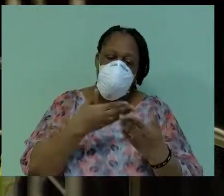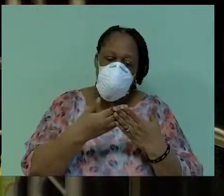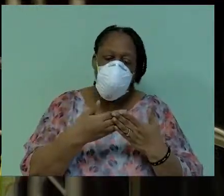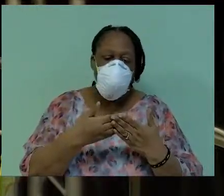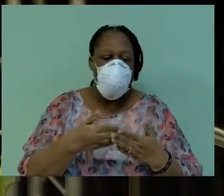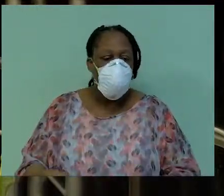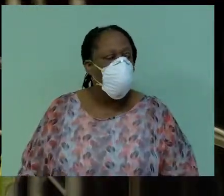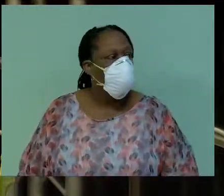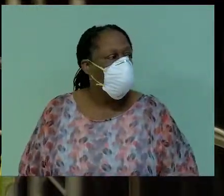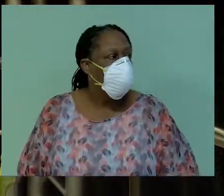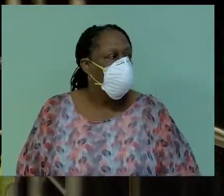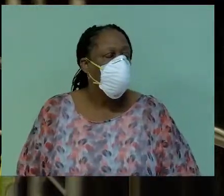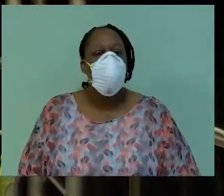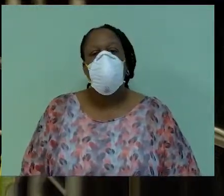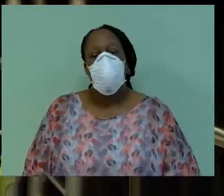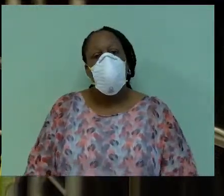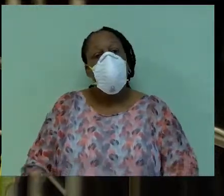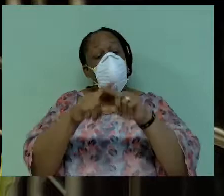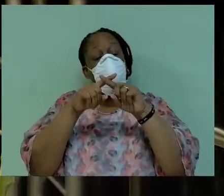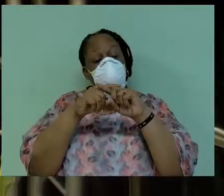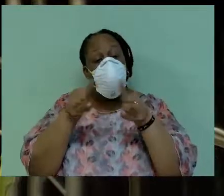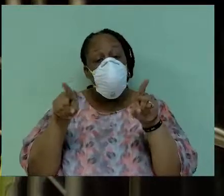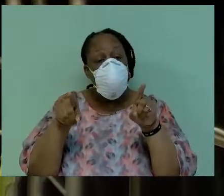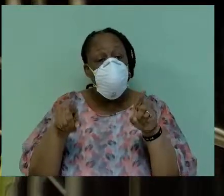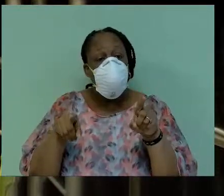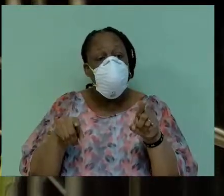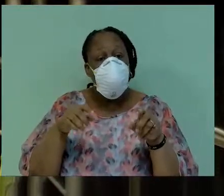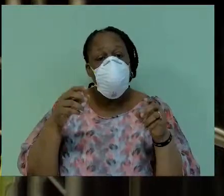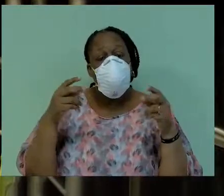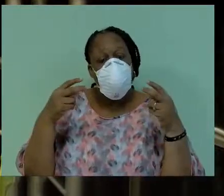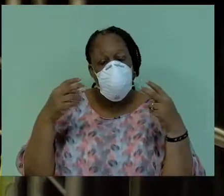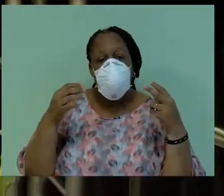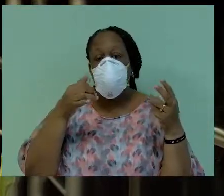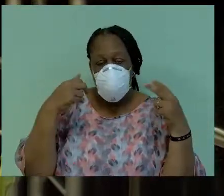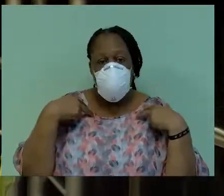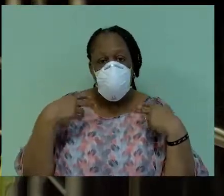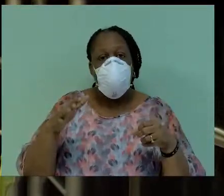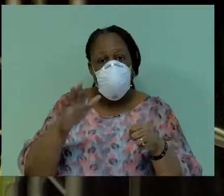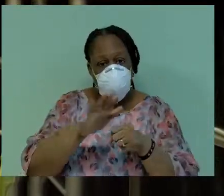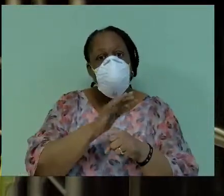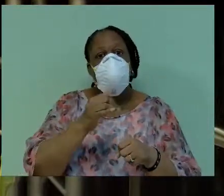there. However, some of the entities expressed